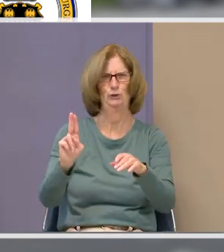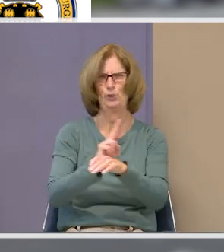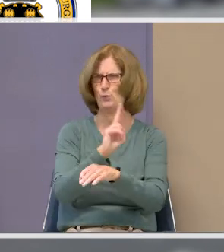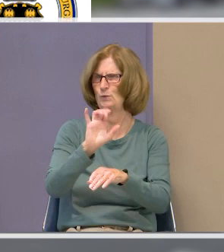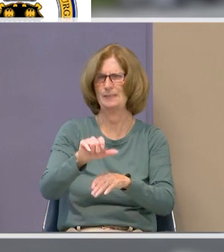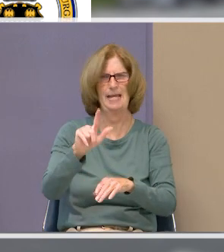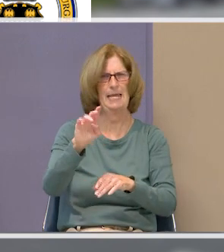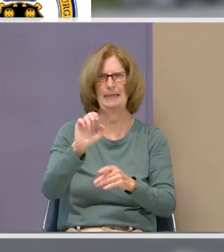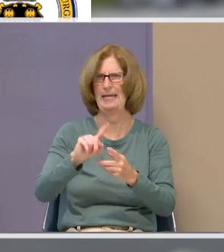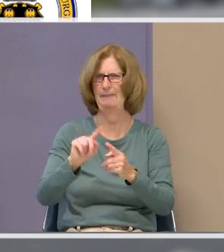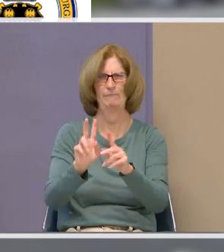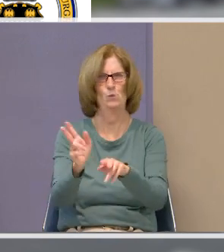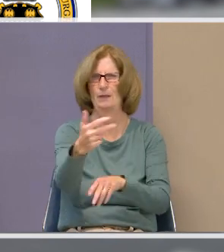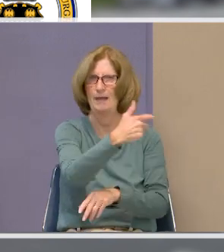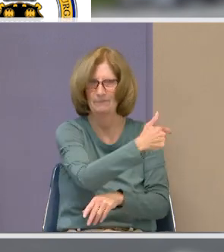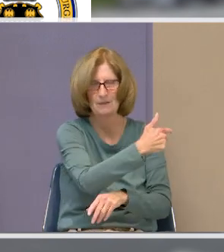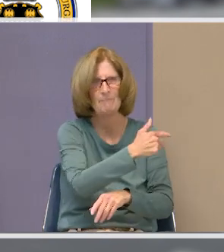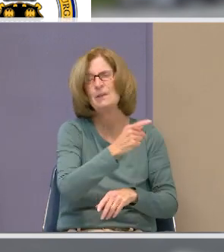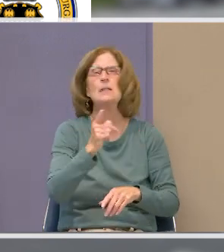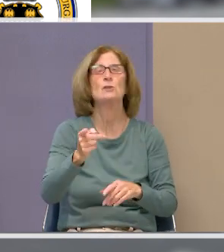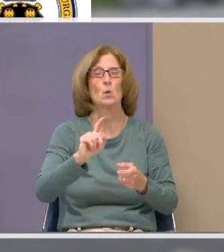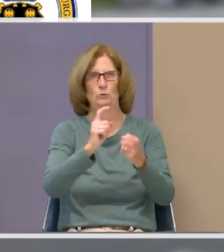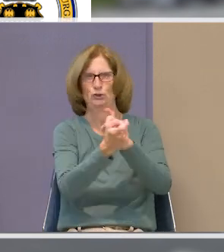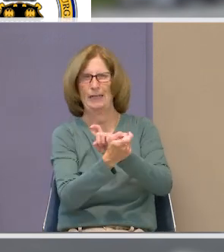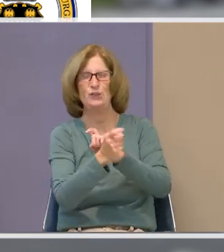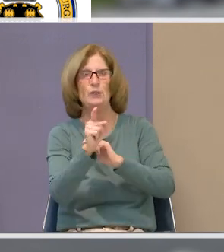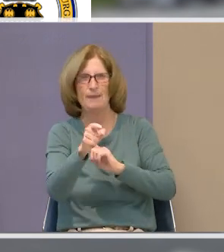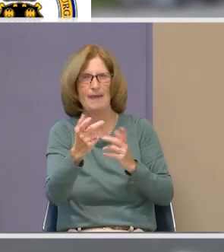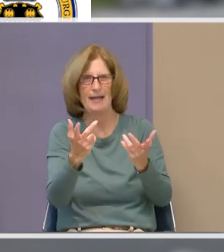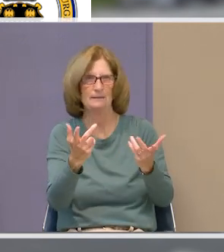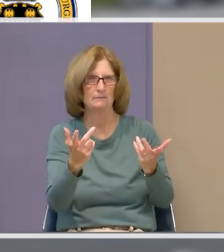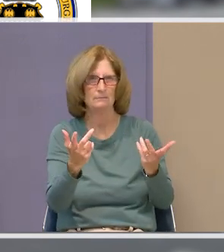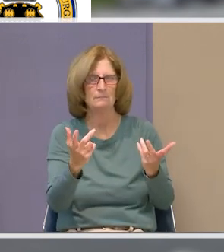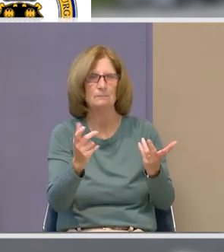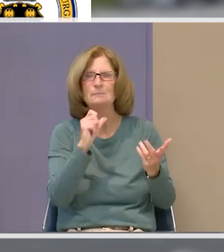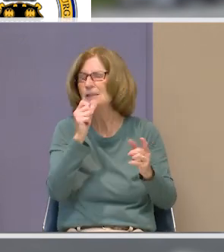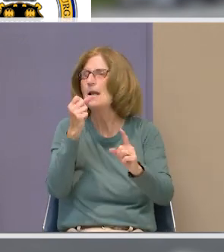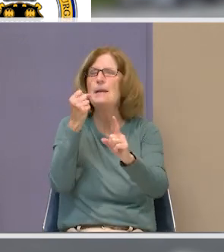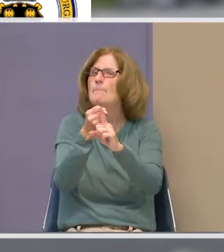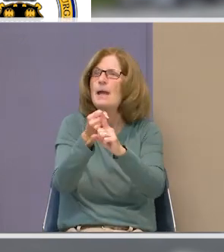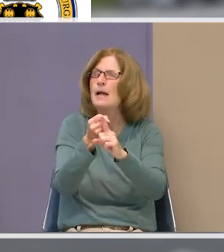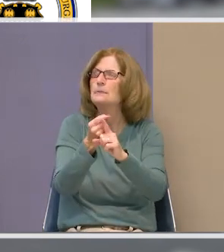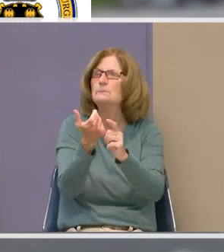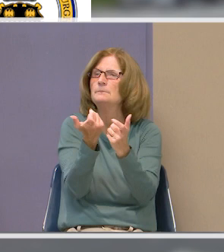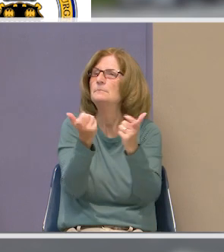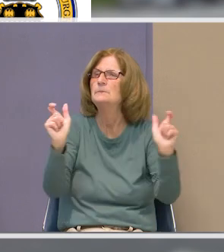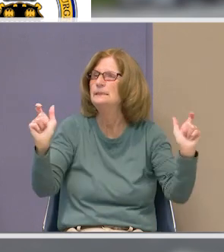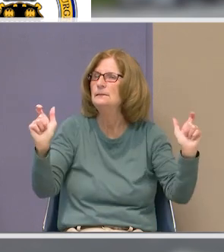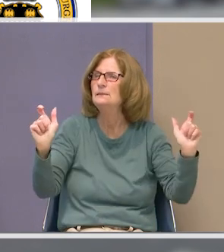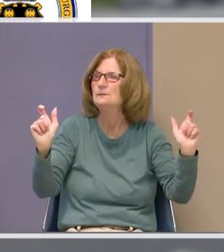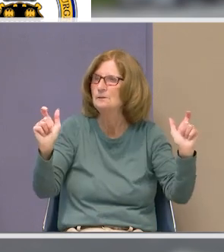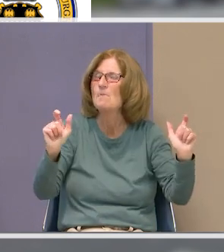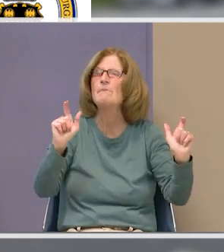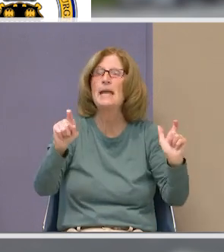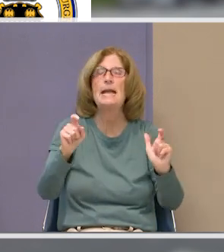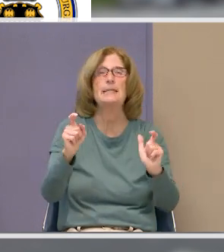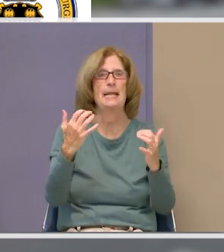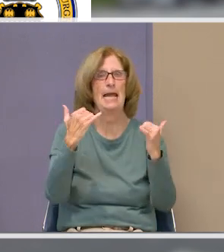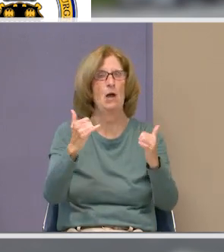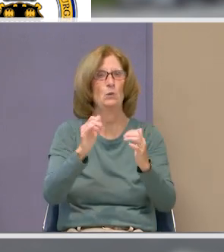hour. And so removing that option would improve the flow of traffic through the intersection by not having that as